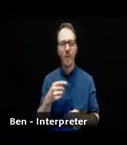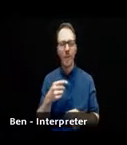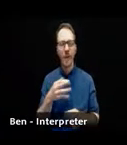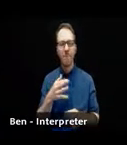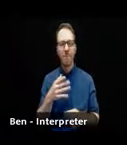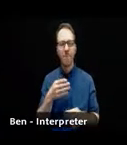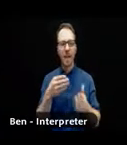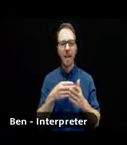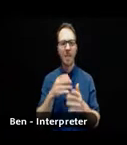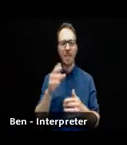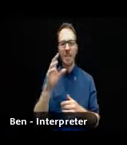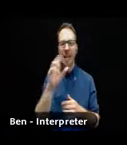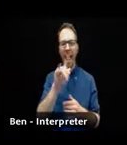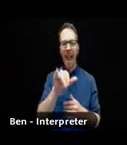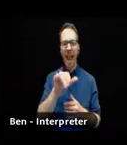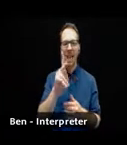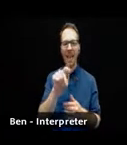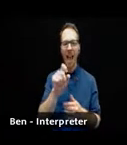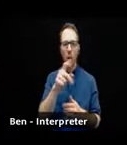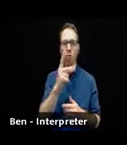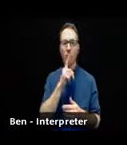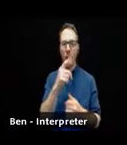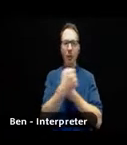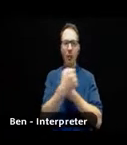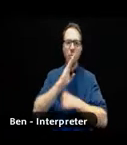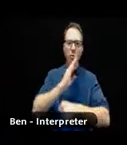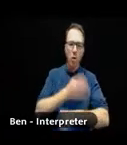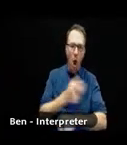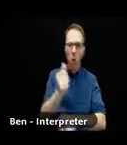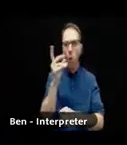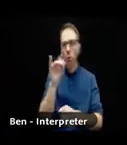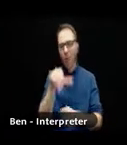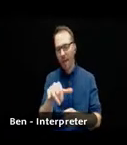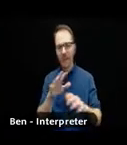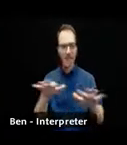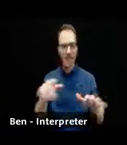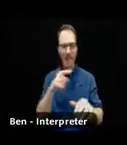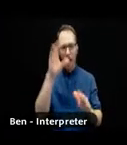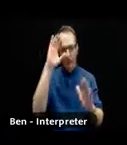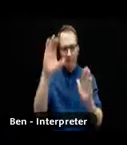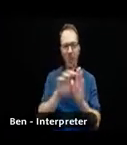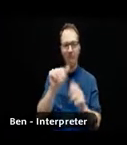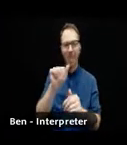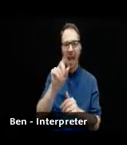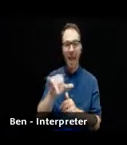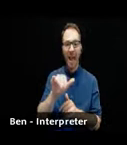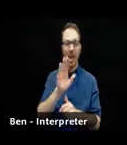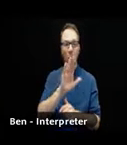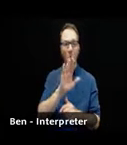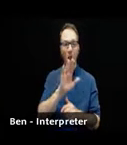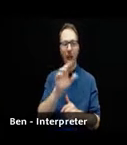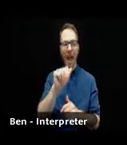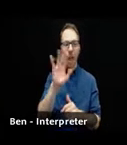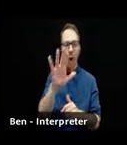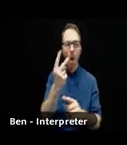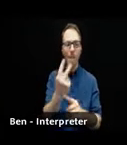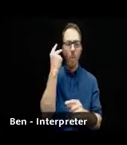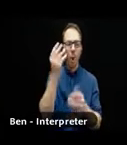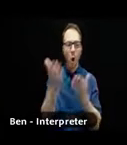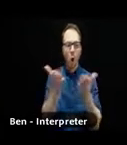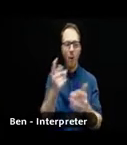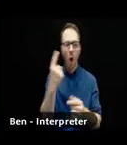and Kate, his wife, around, you know, if you really loved your daughter, you wouldn't do this. And this is a picture of Andy at her memorial service. And I just feel like it's